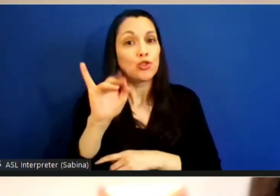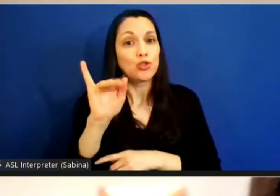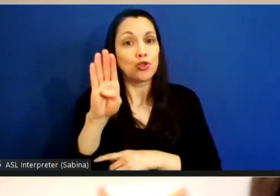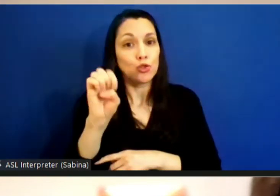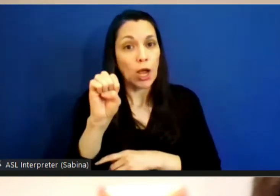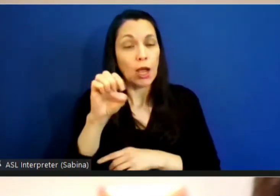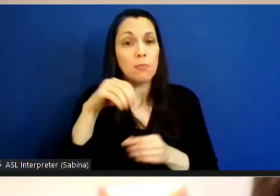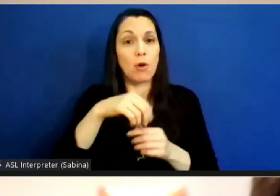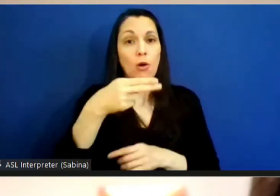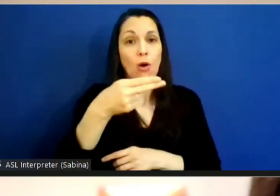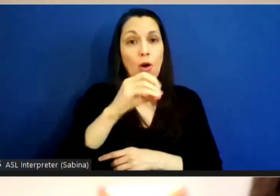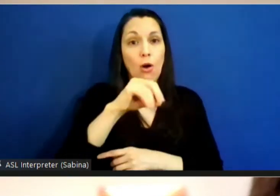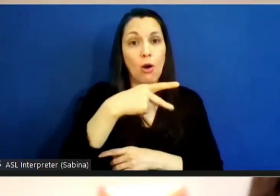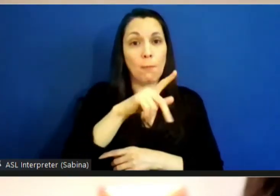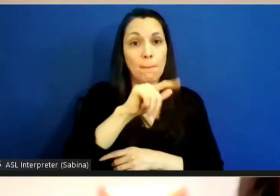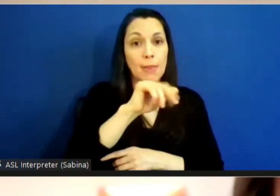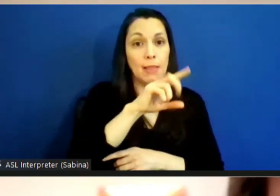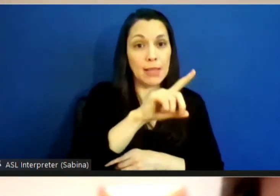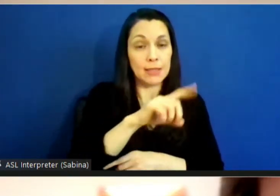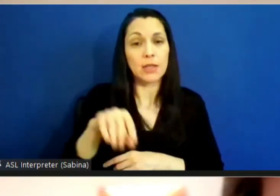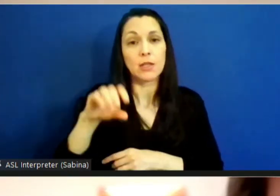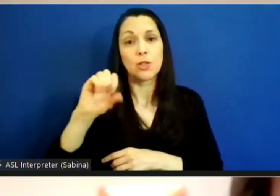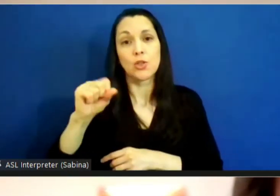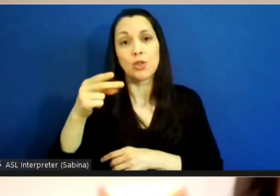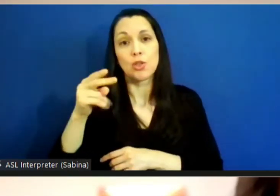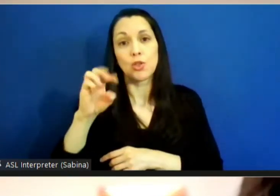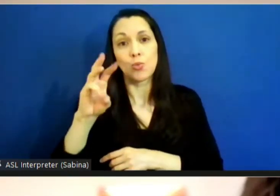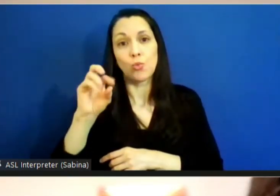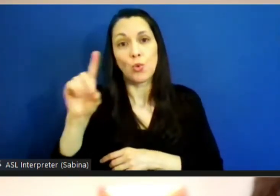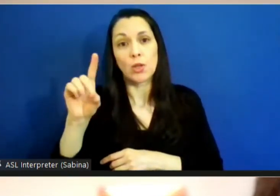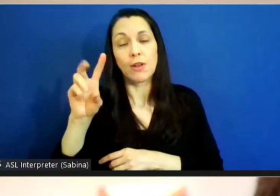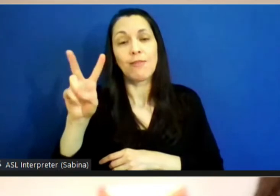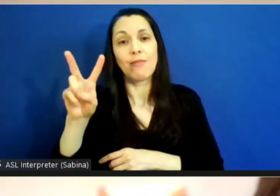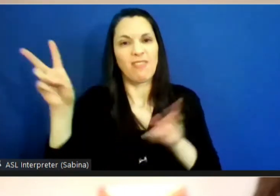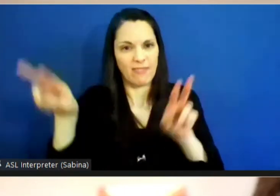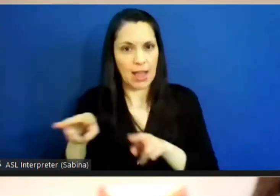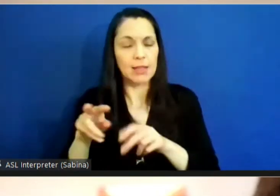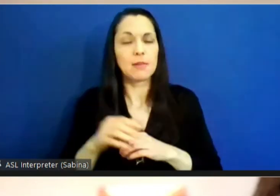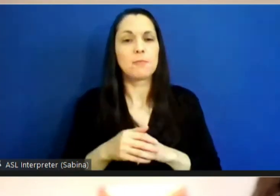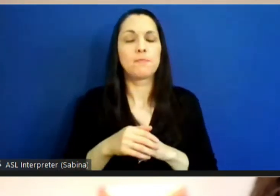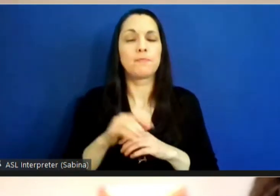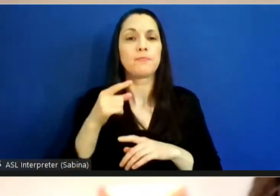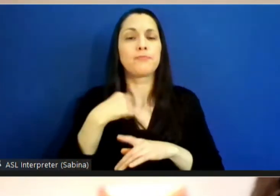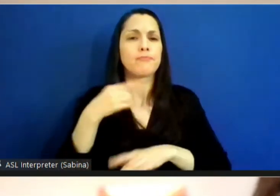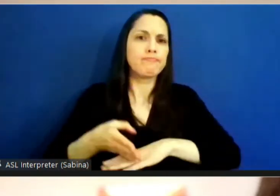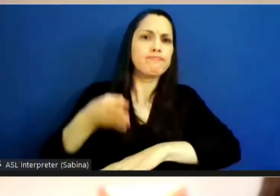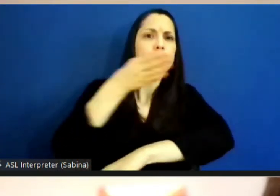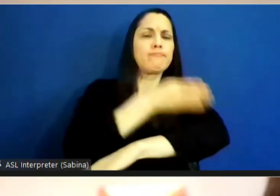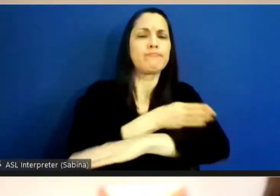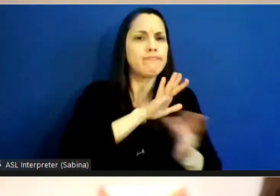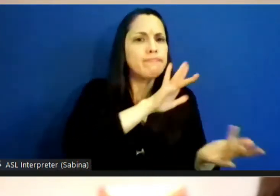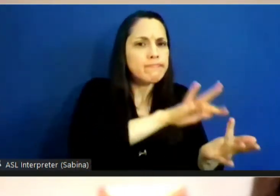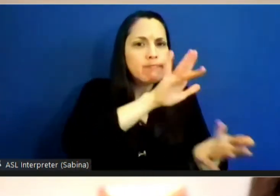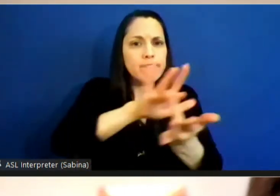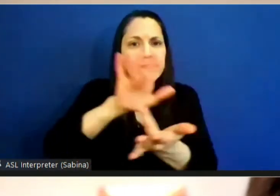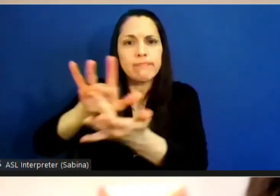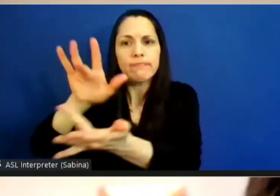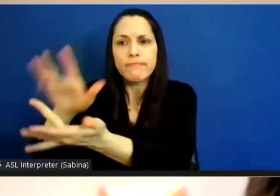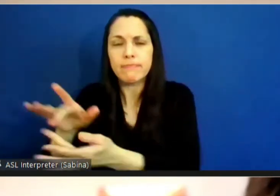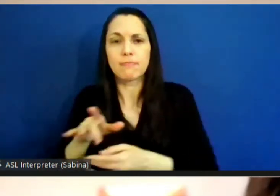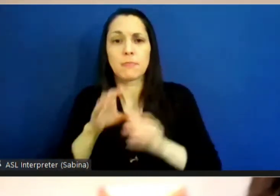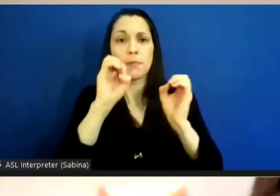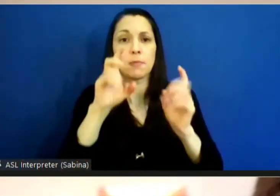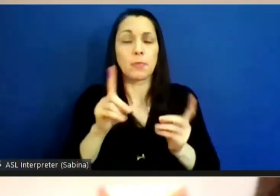and Sherwood Valley. To support all of this, we're continuing and increasing our outreach with education on social